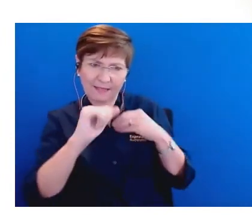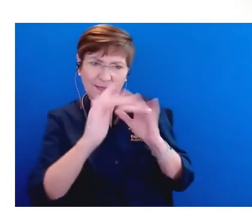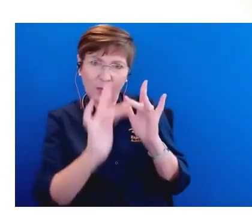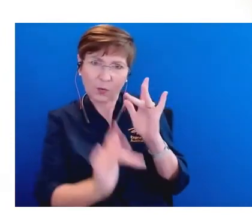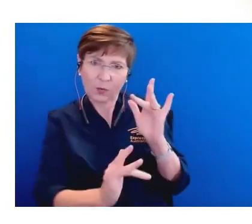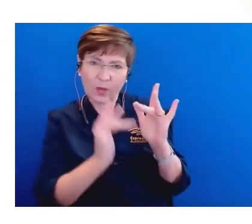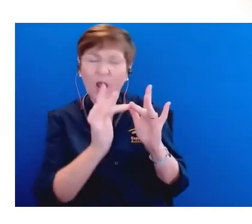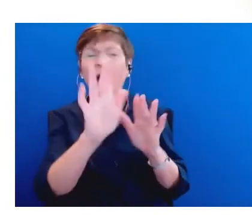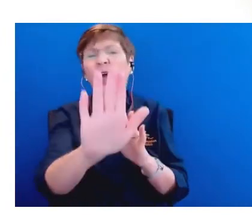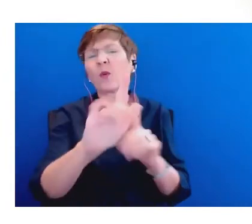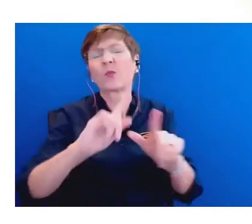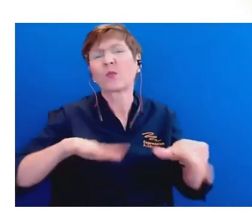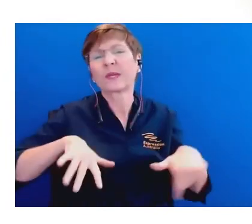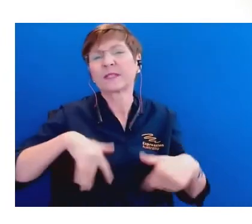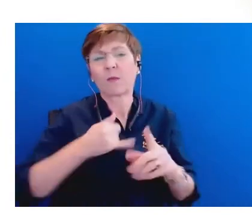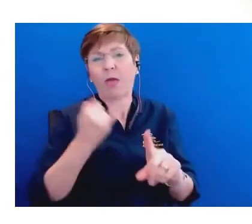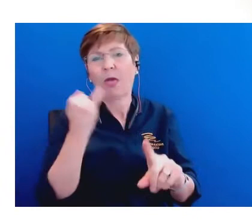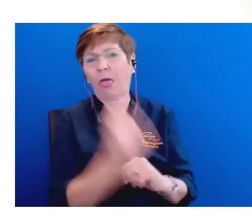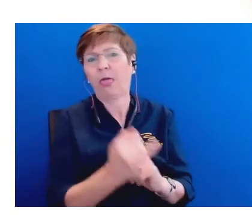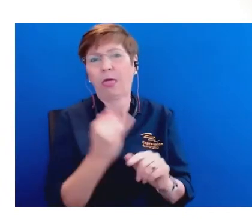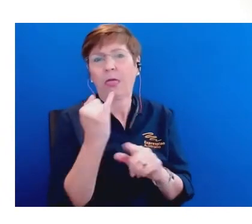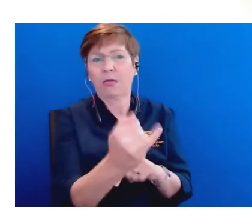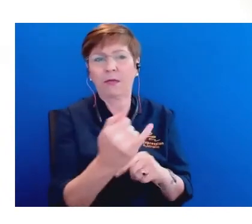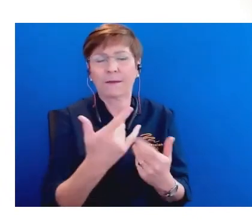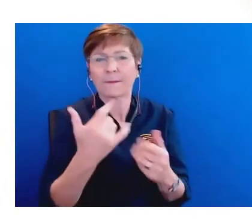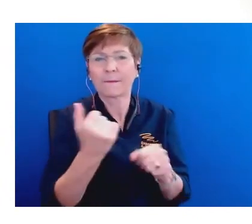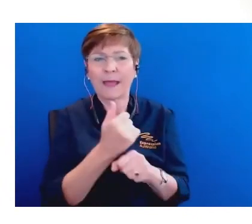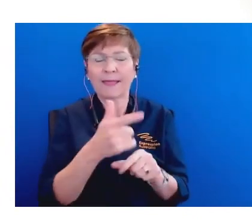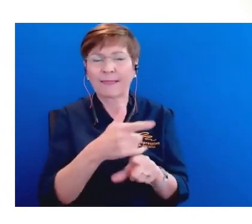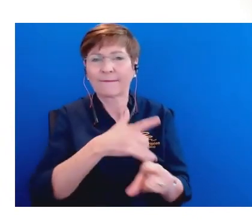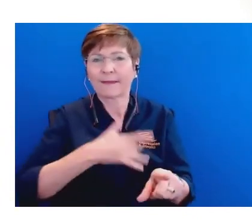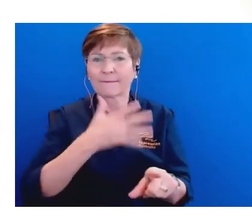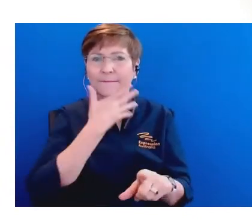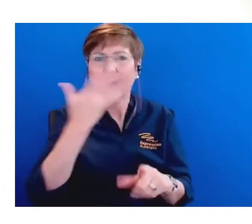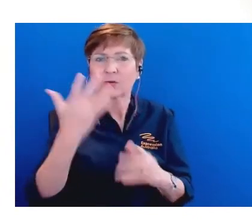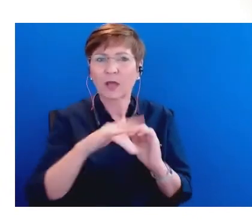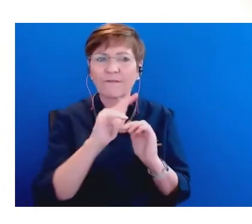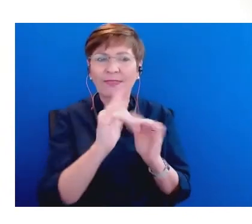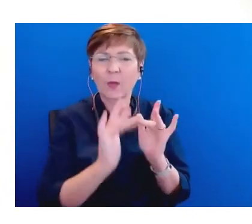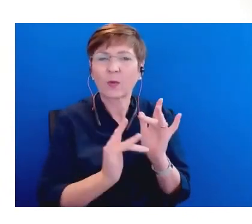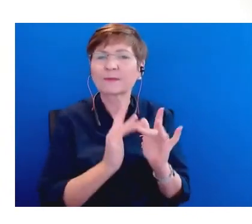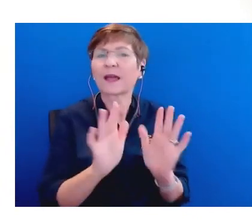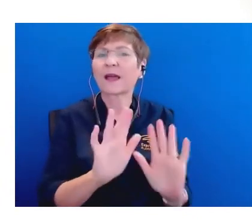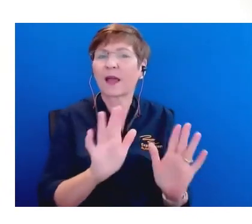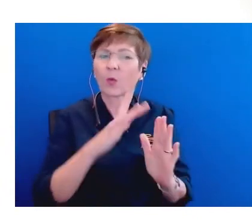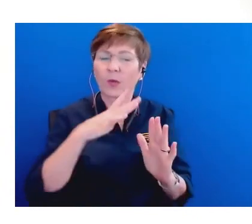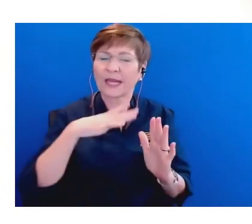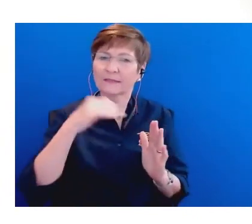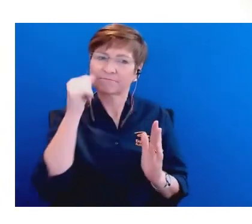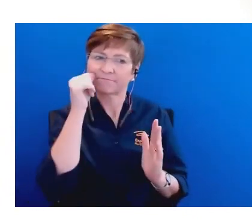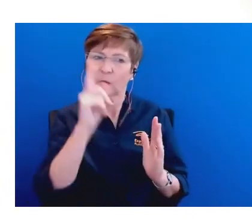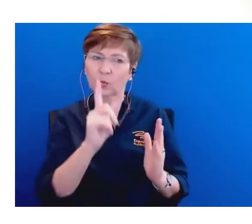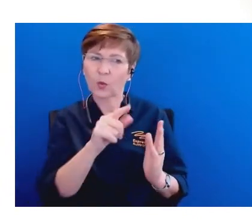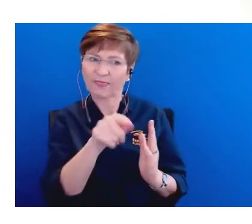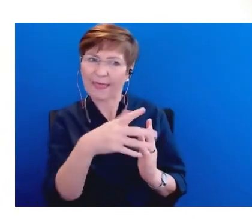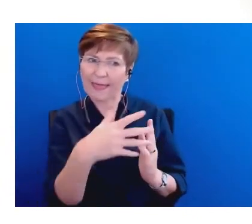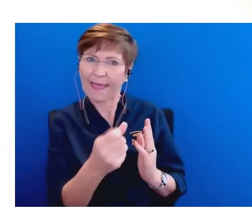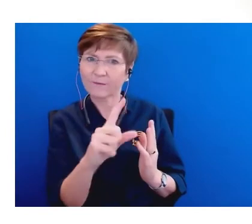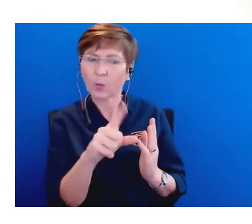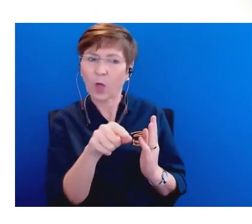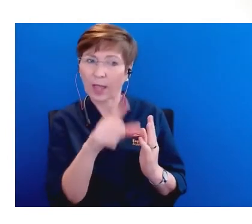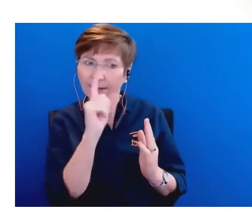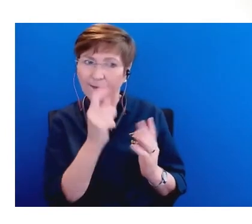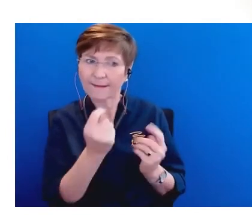shame specific providers, but to get a sense of what was already happening out there. And then based on that, to develop detailed